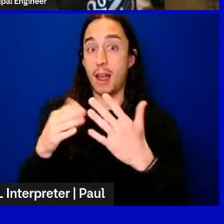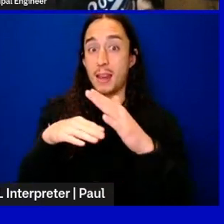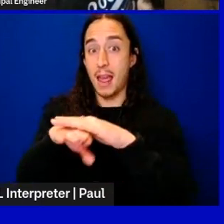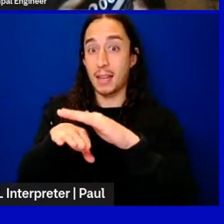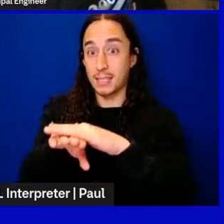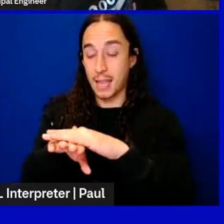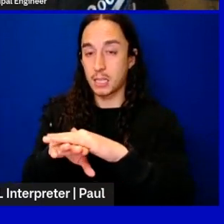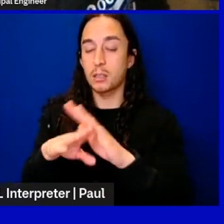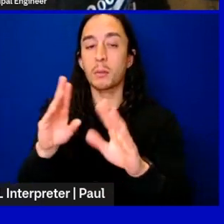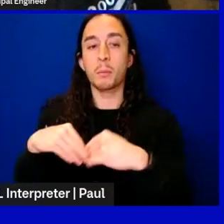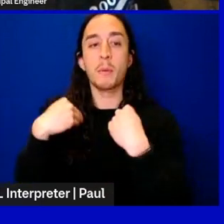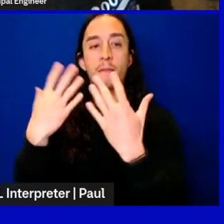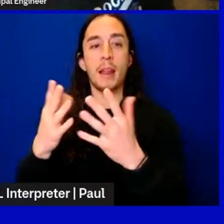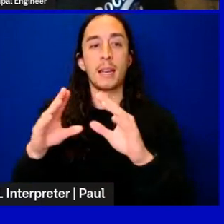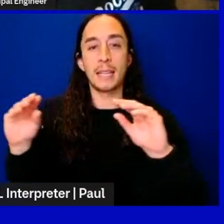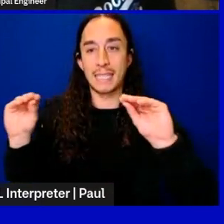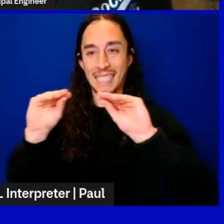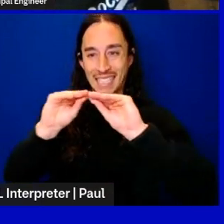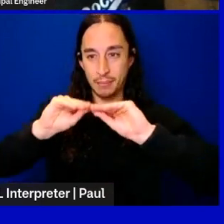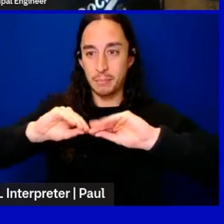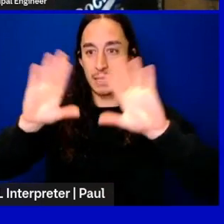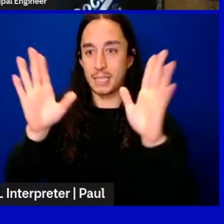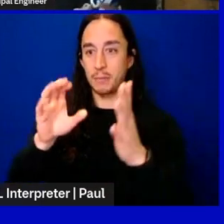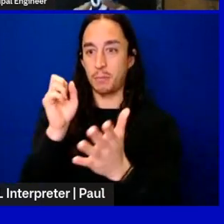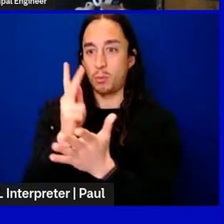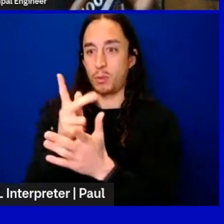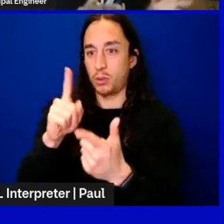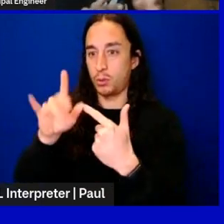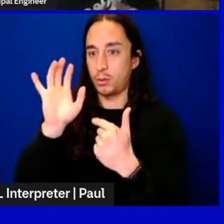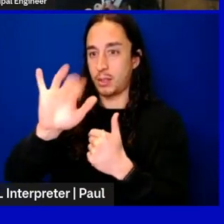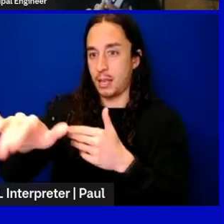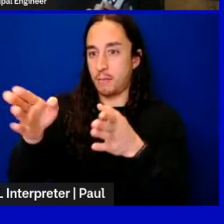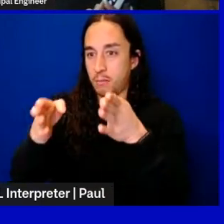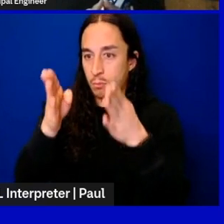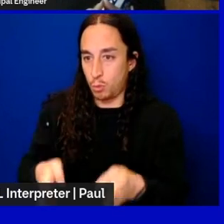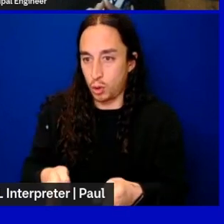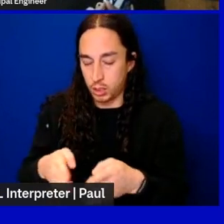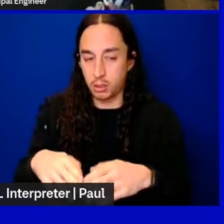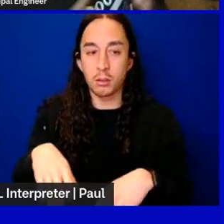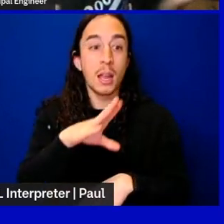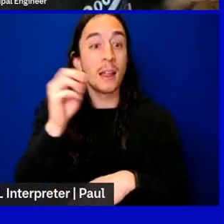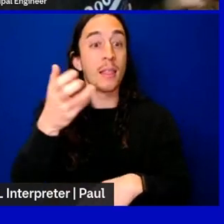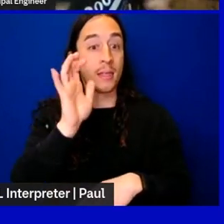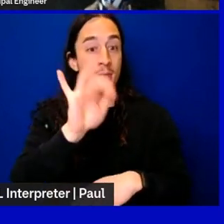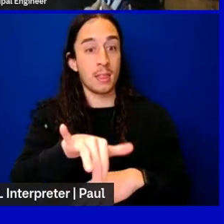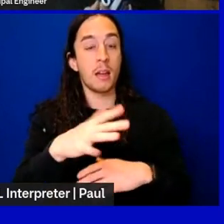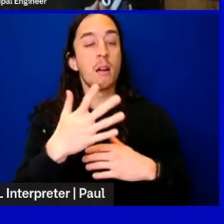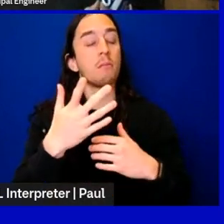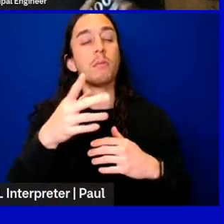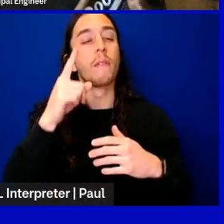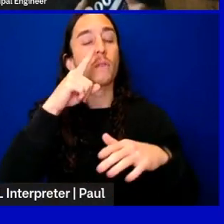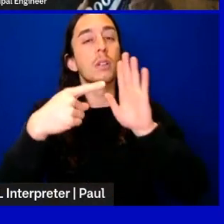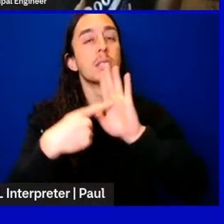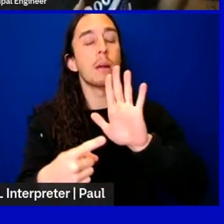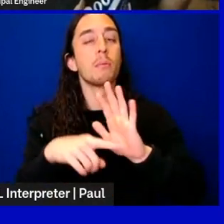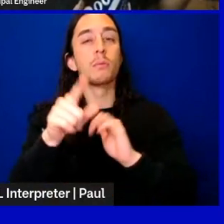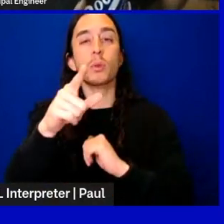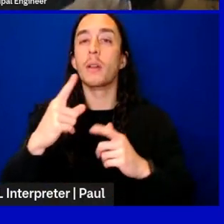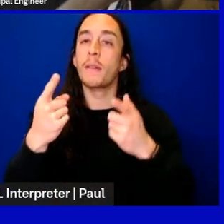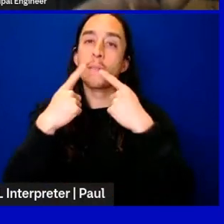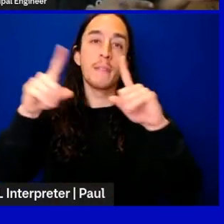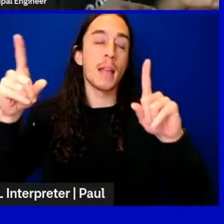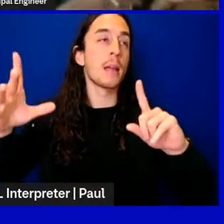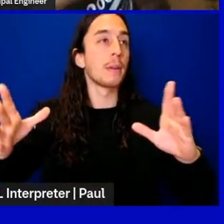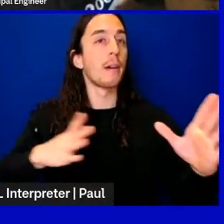providing the explicit permission to that user or the system. Let me take an analogy. Let's say you are a famous Hollywood actor who is